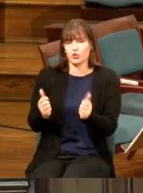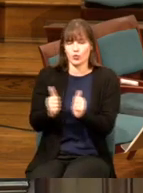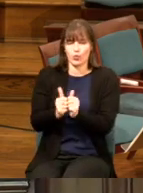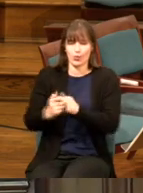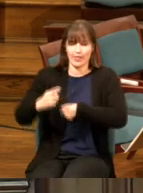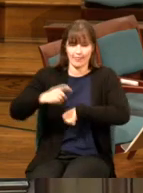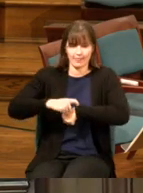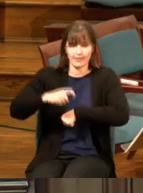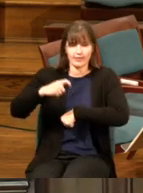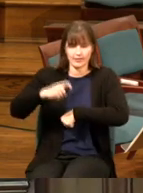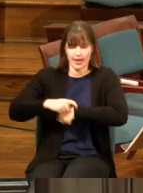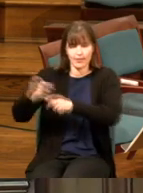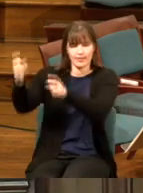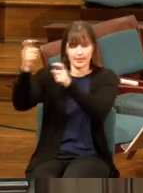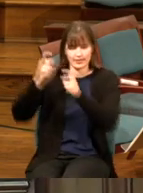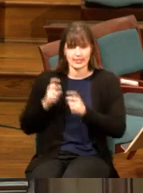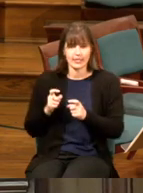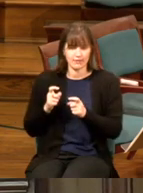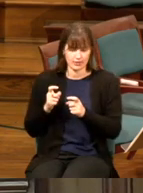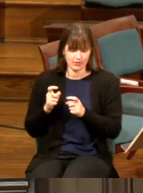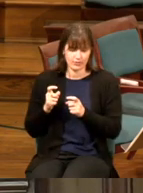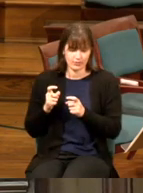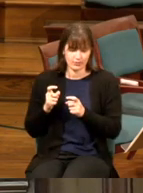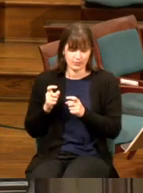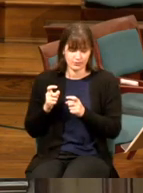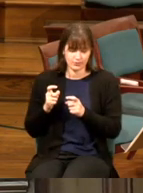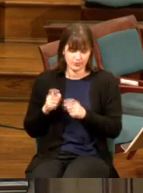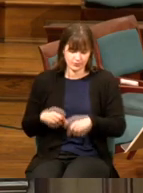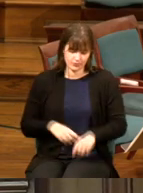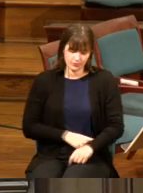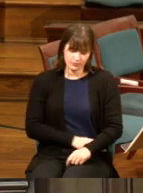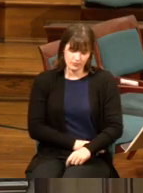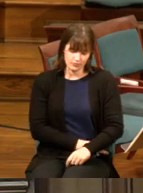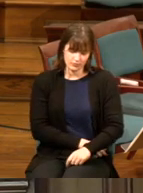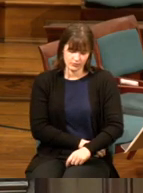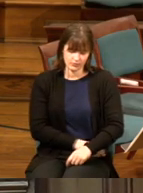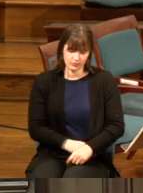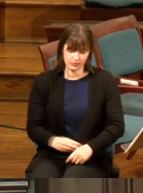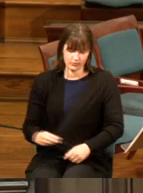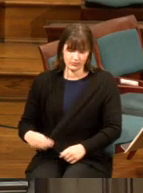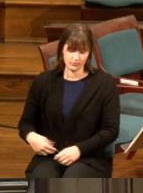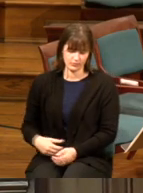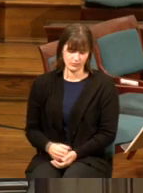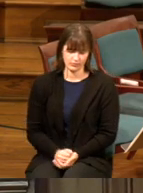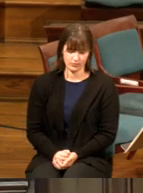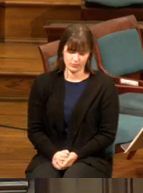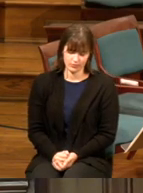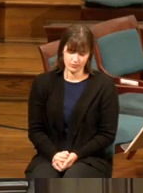do with the time given to us."